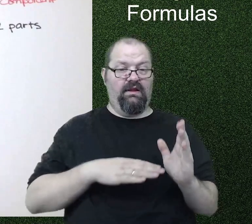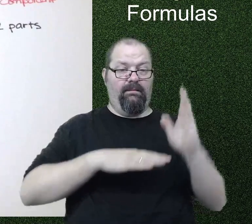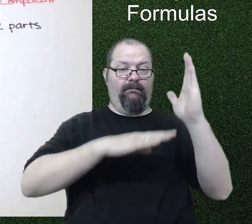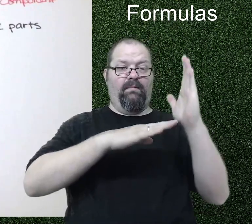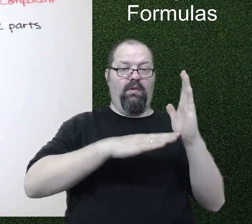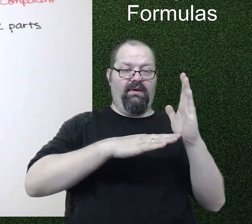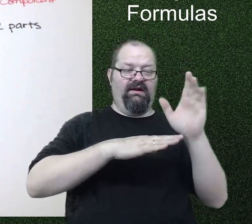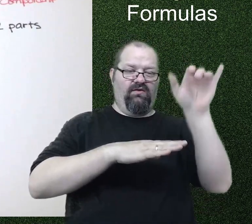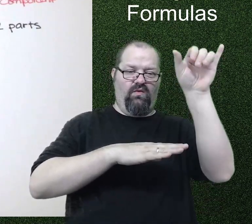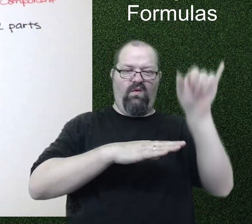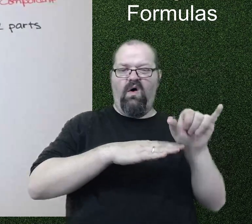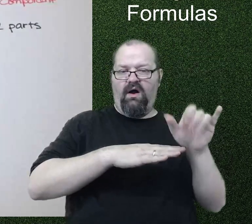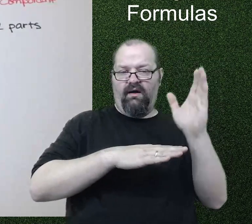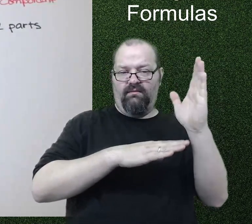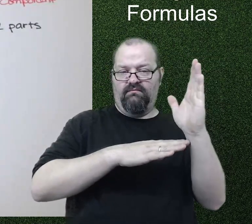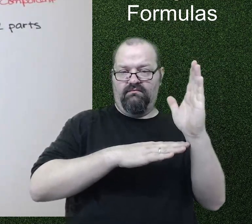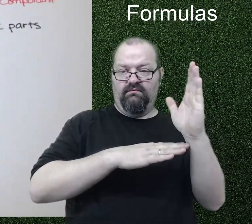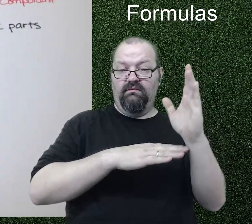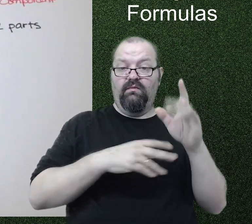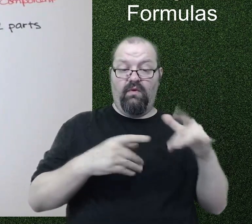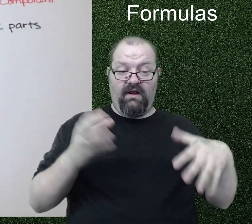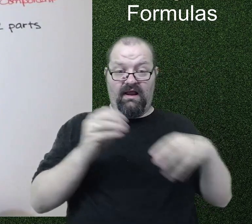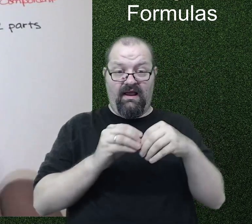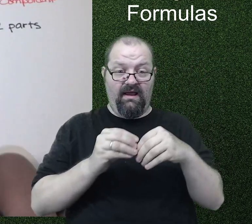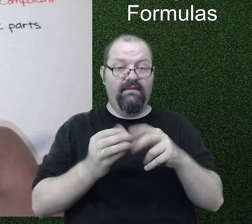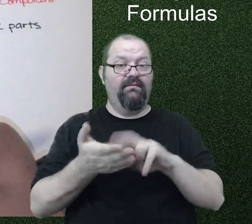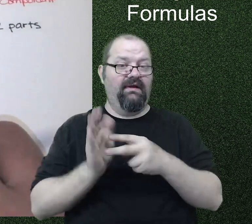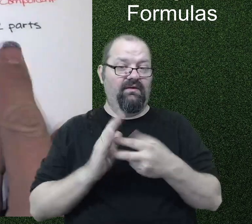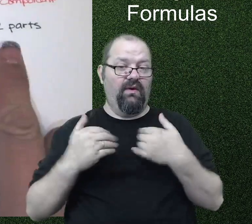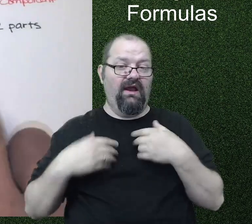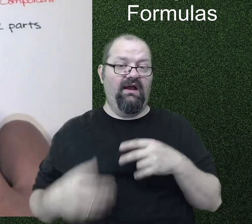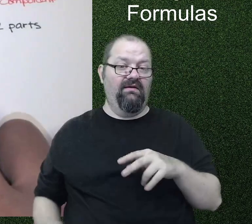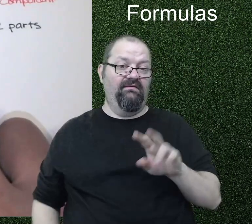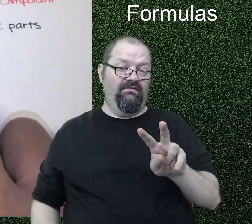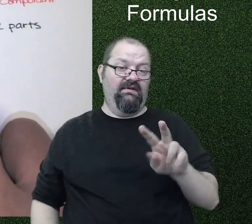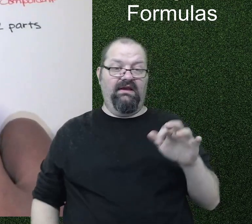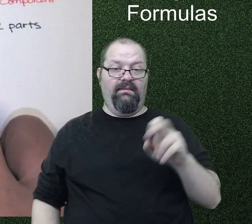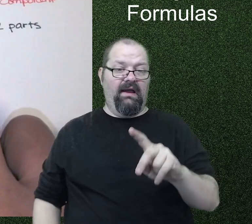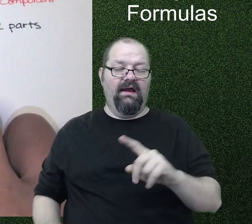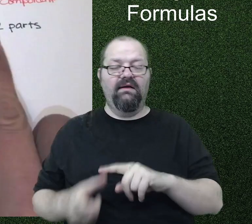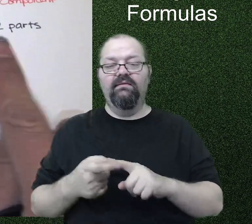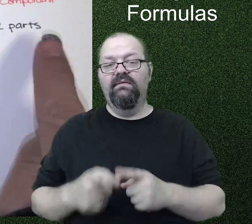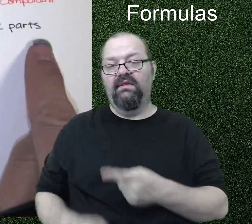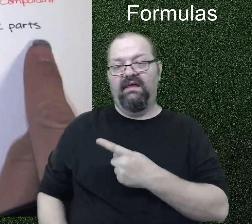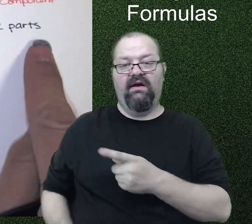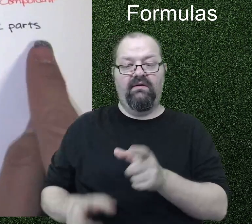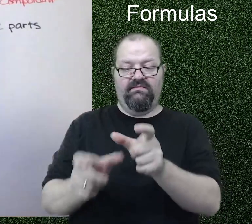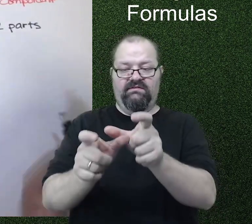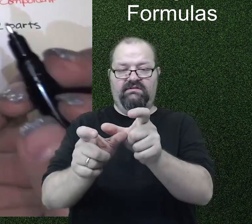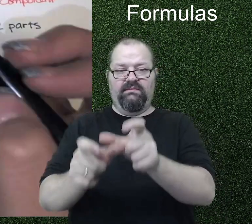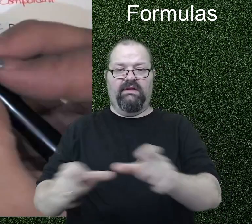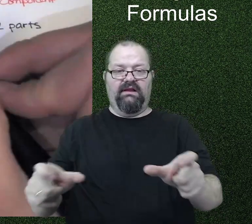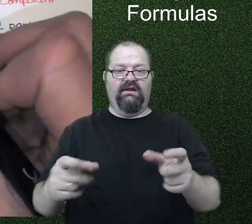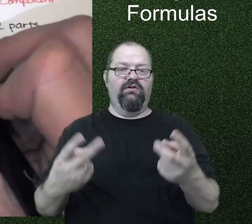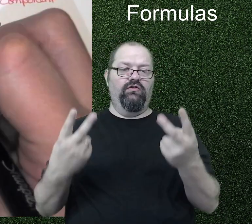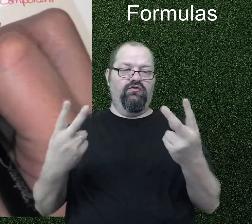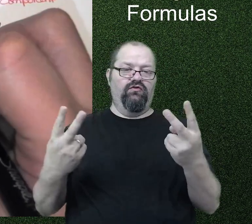y direction. When I add those together, I get V back. Here, what I'm doing is I'm splitting U into two